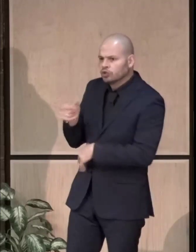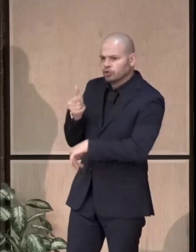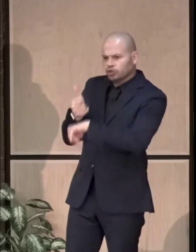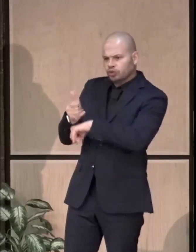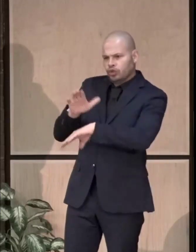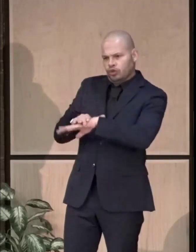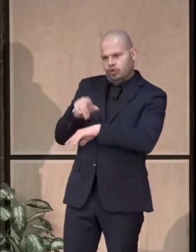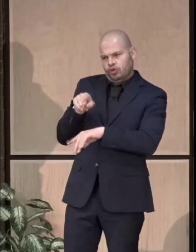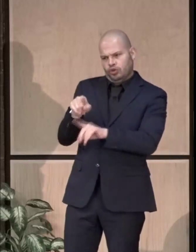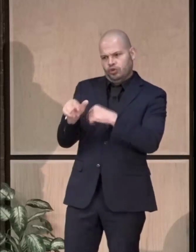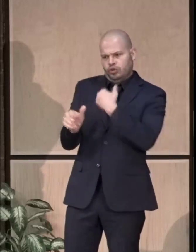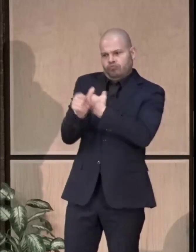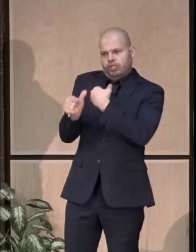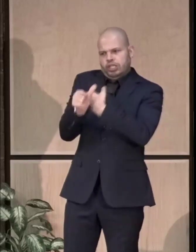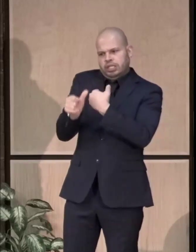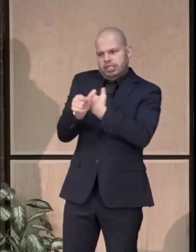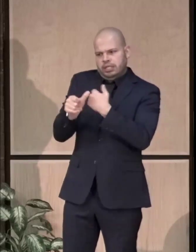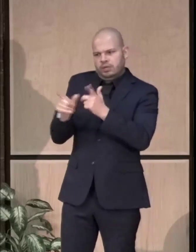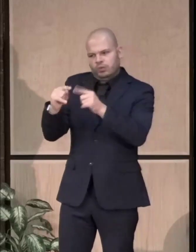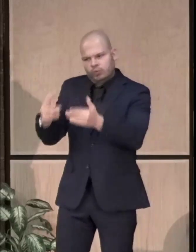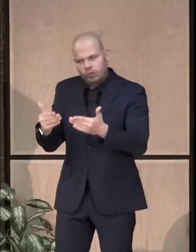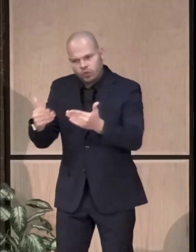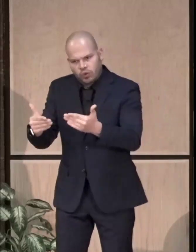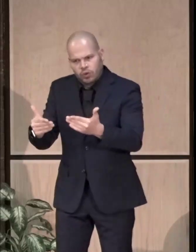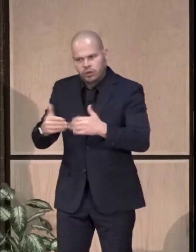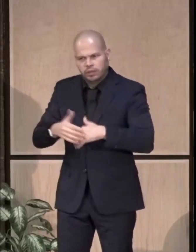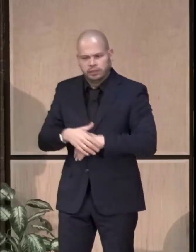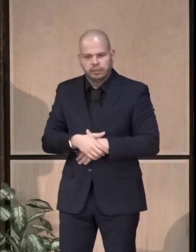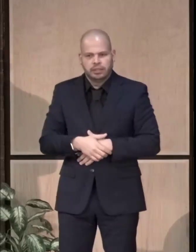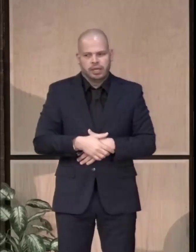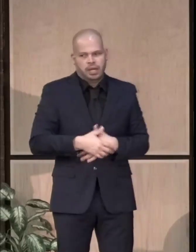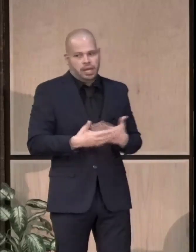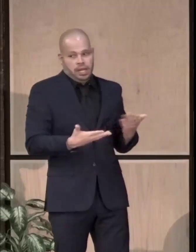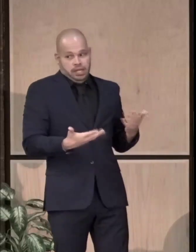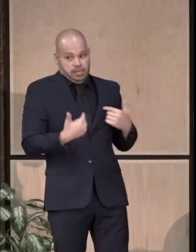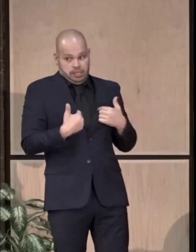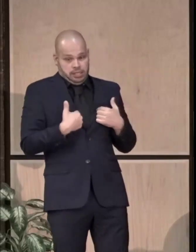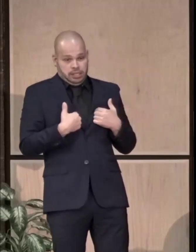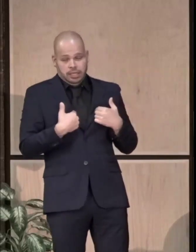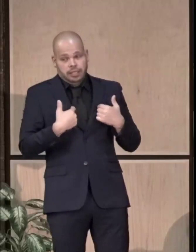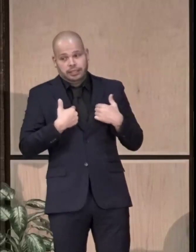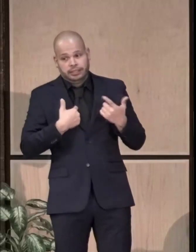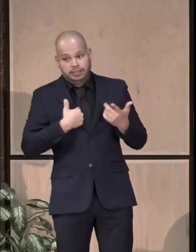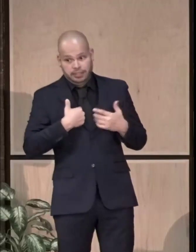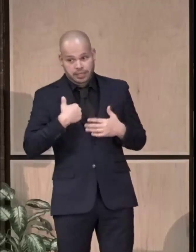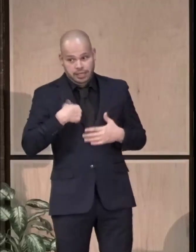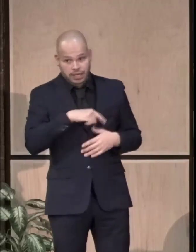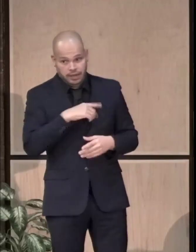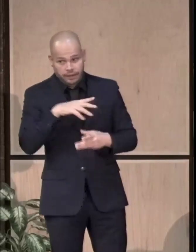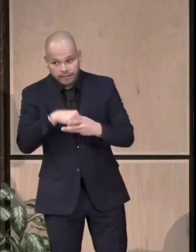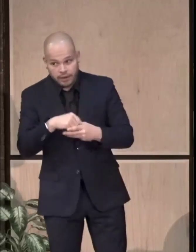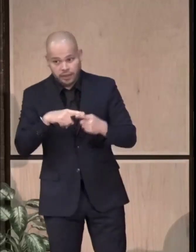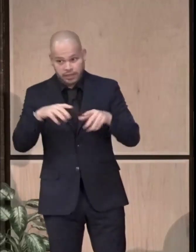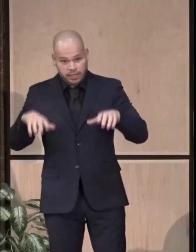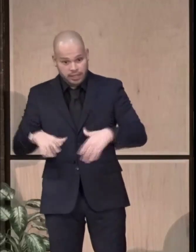Because it was not part of the conversation. Like, they didn't mention it, bringing up any charges. It was not part of my, it was not in my thought process at that